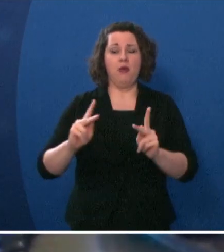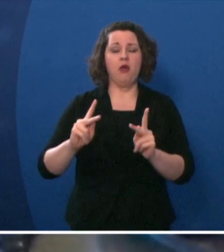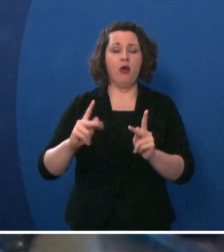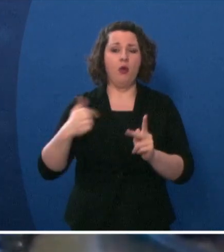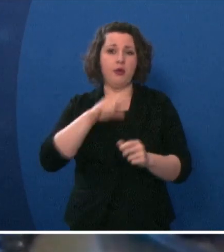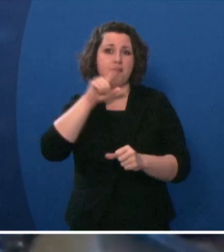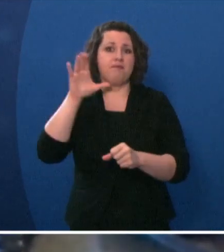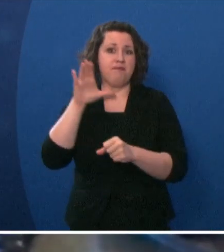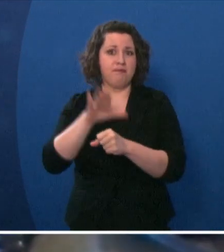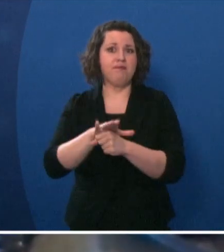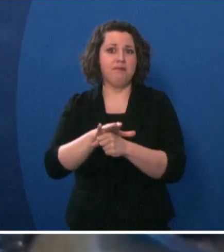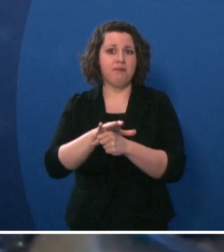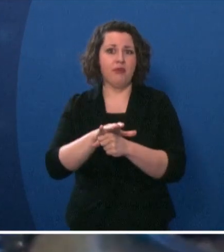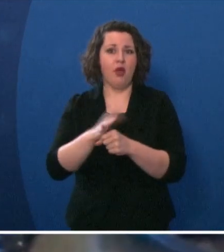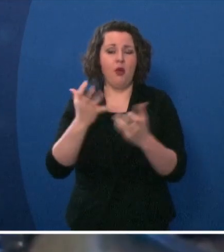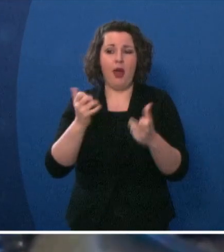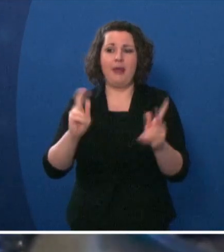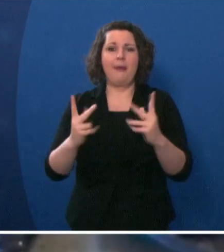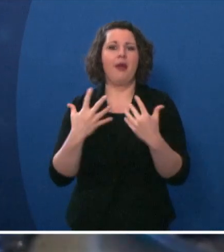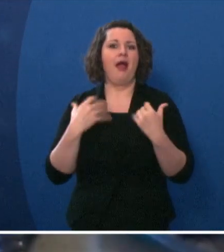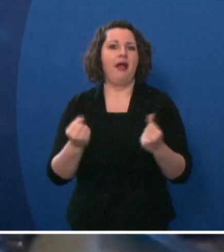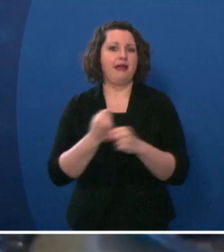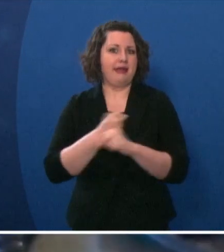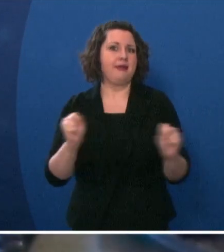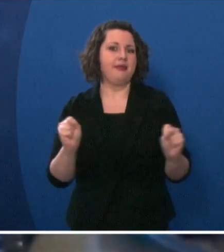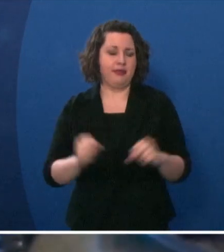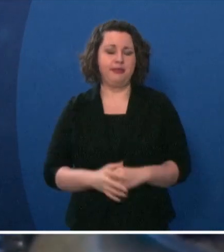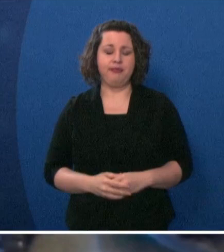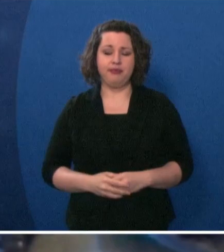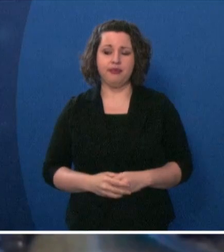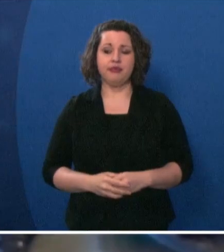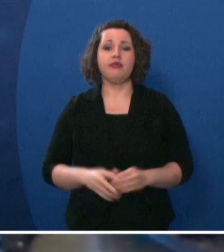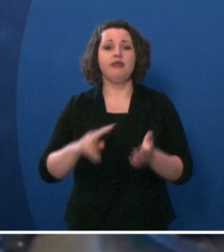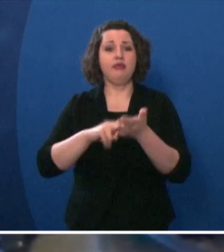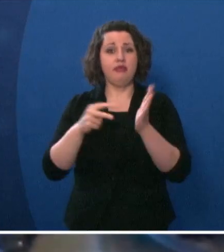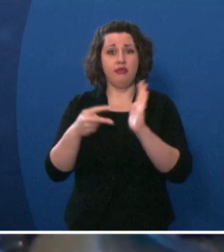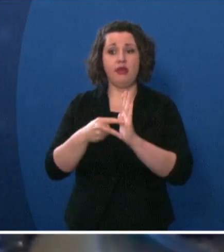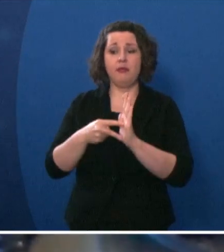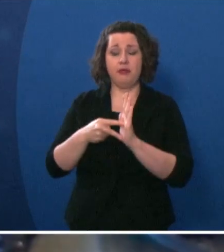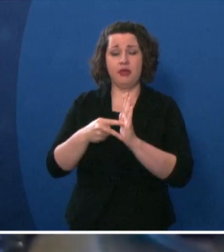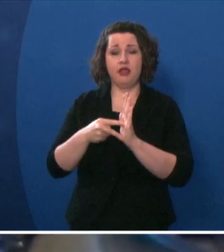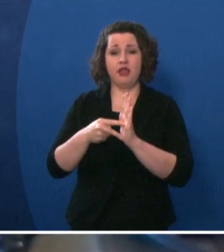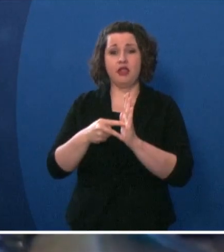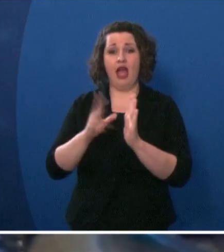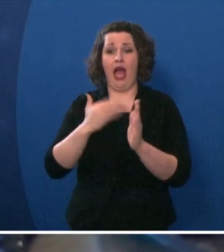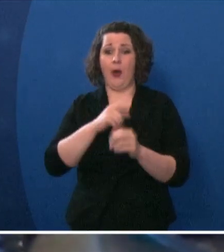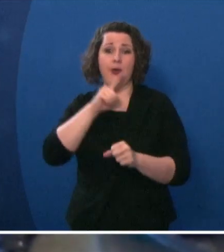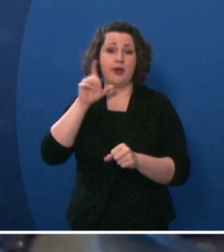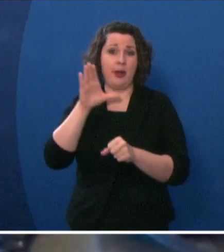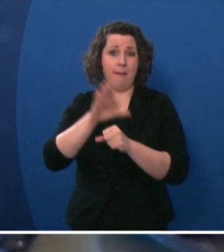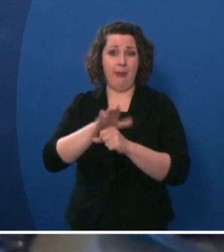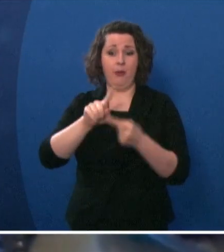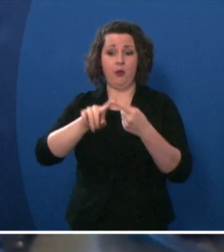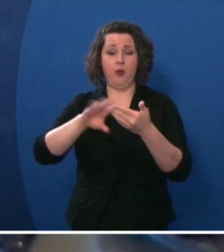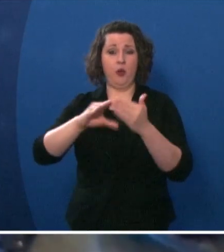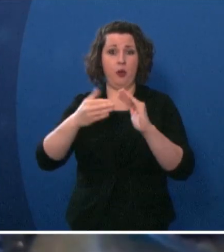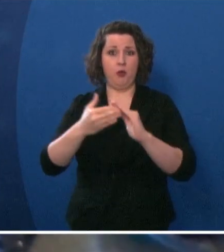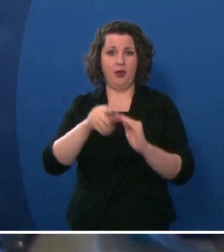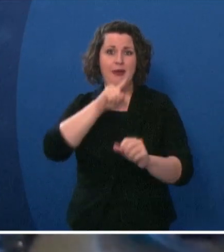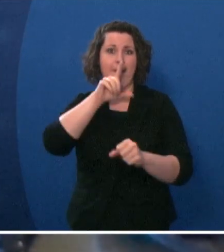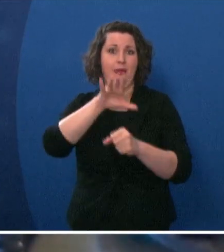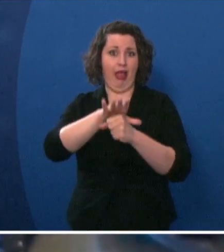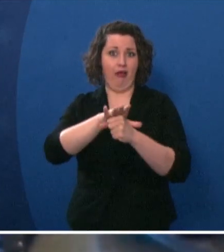commitment to the health and safety of our communities. Therefore, we drafted our Commitment to Our Communities